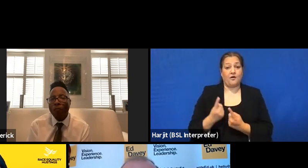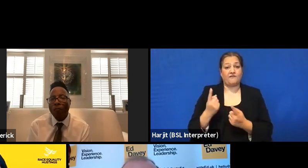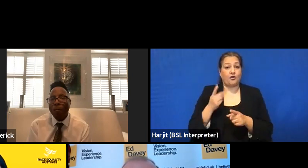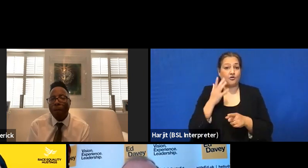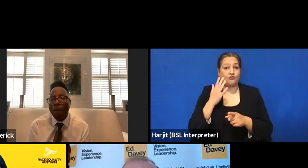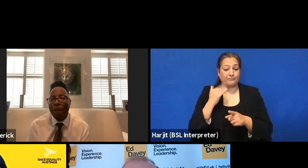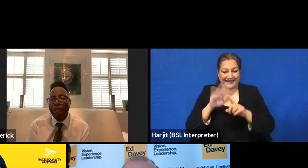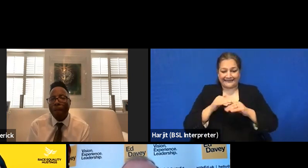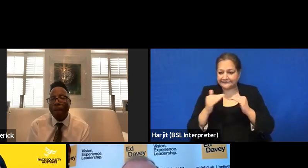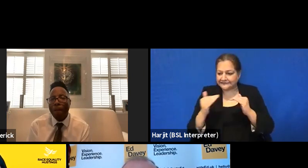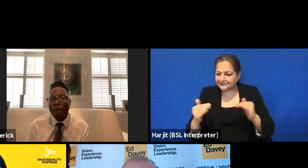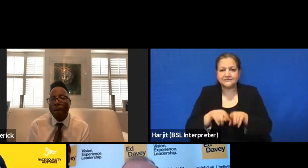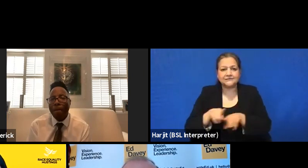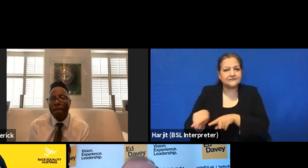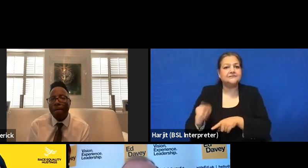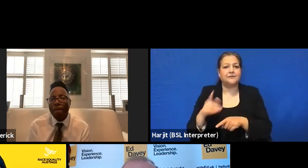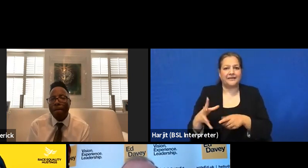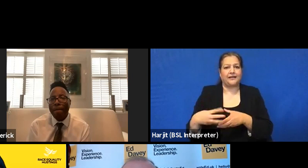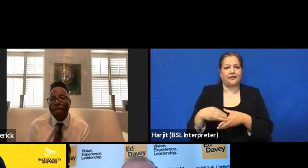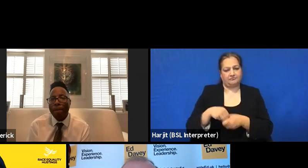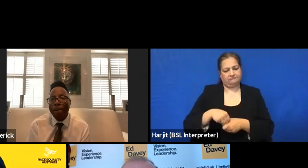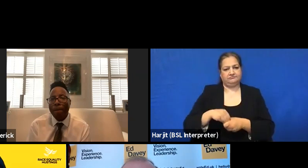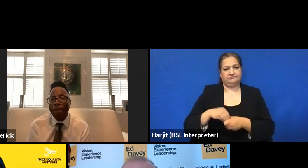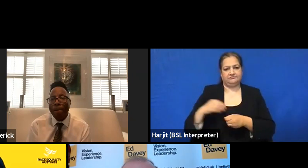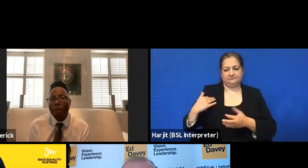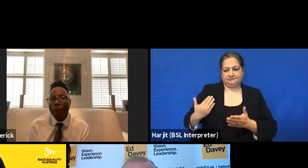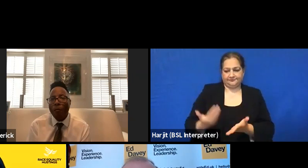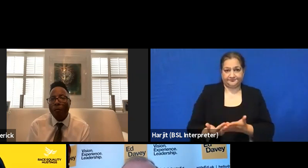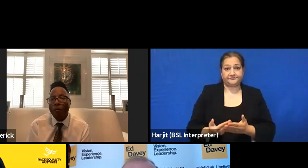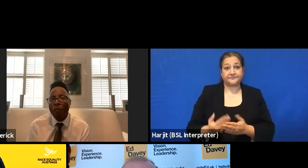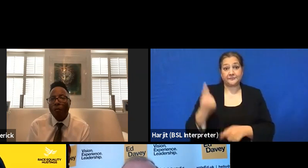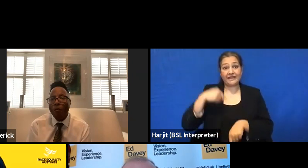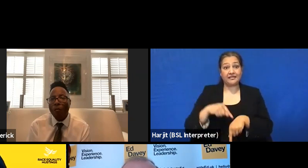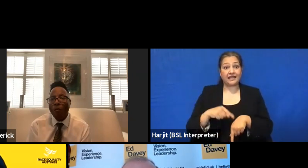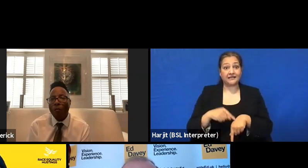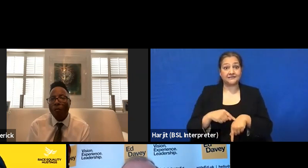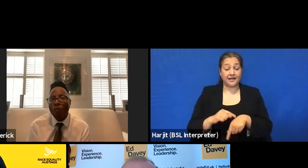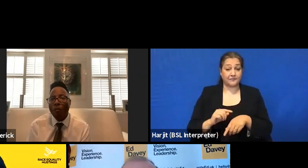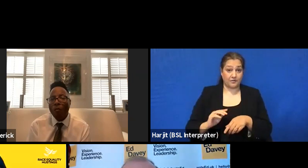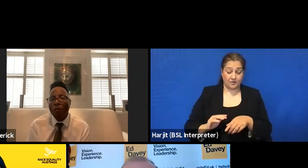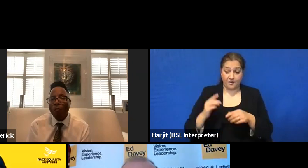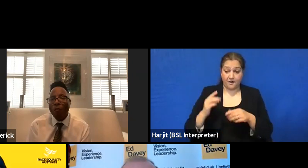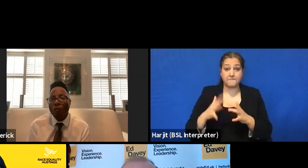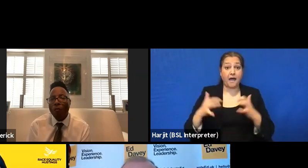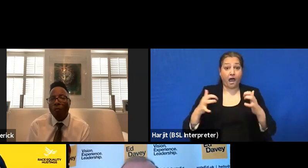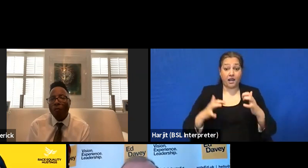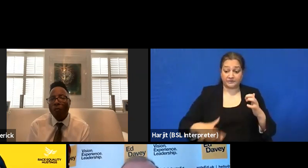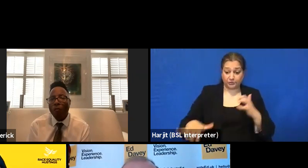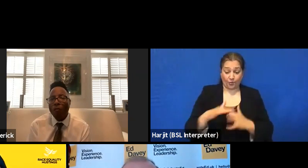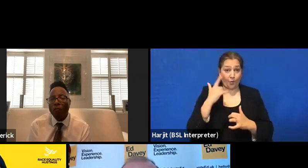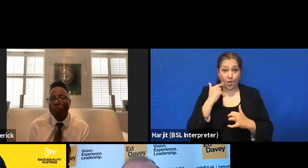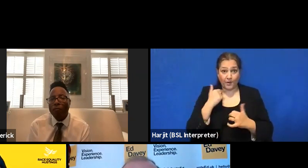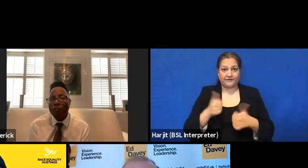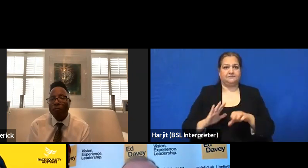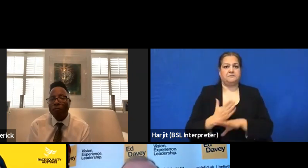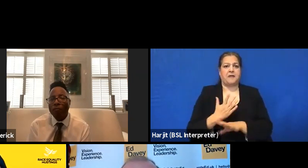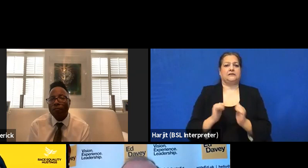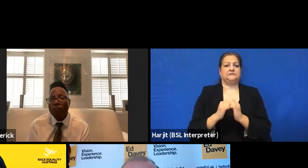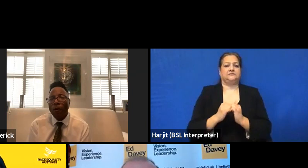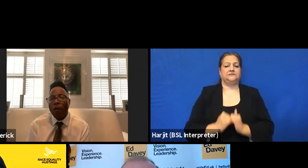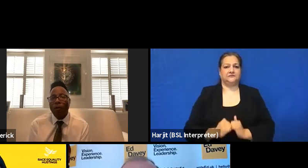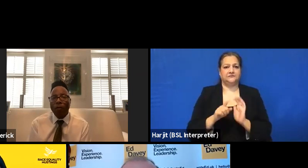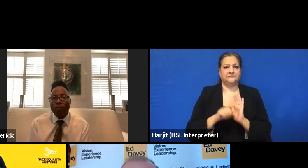long time. That was an all-white parliament that passed that pioneering legislation. We had decades where, you